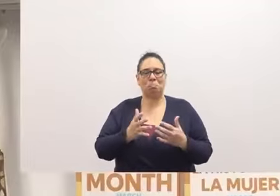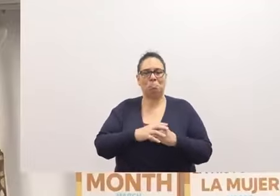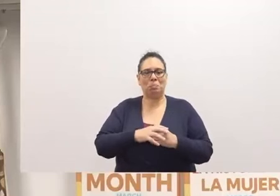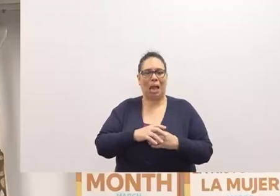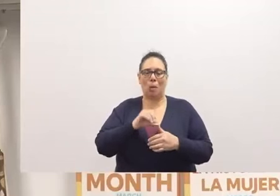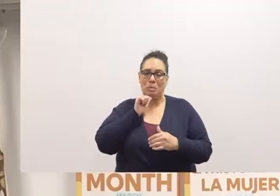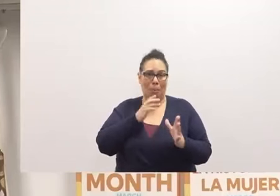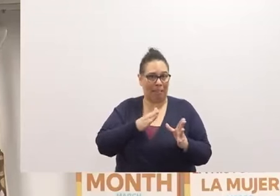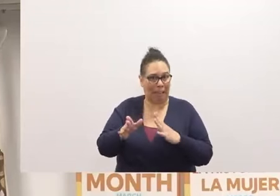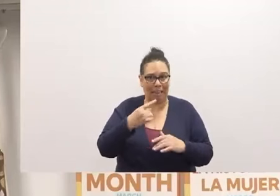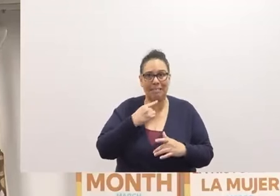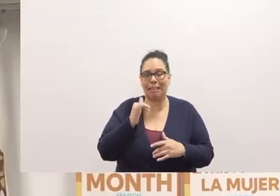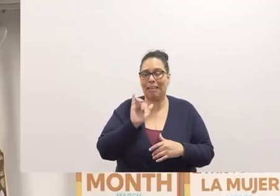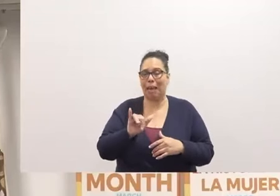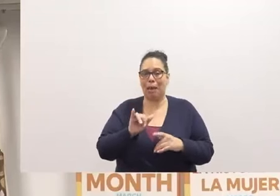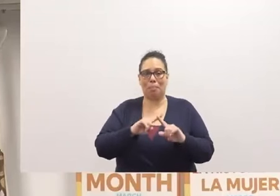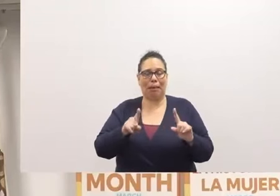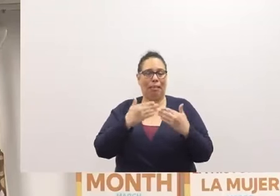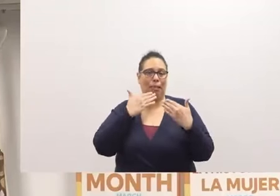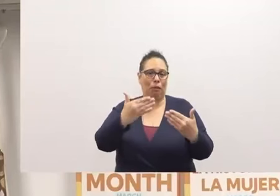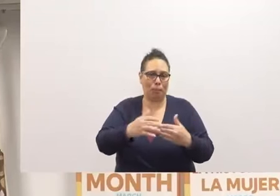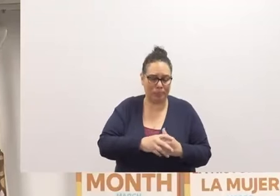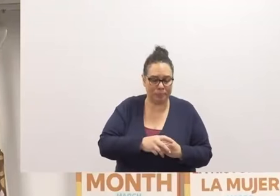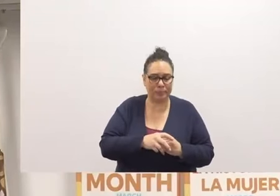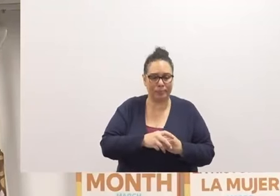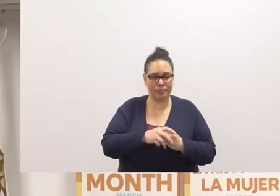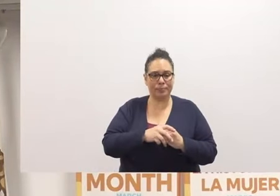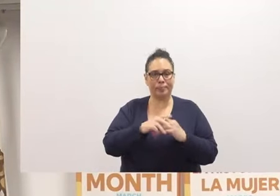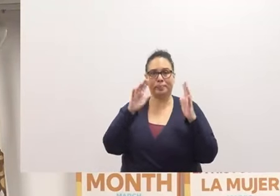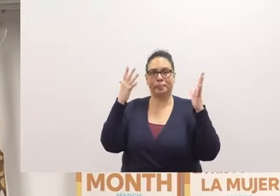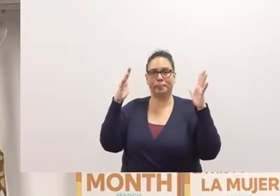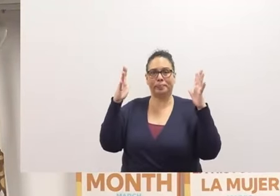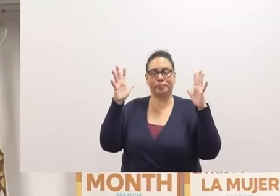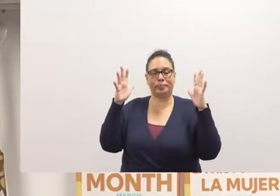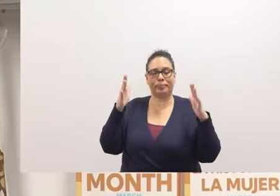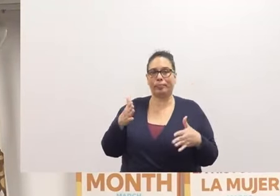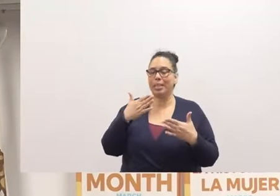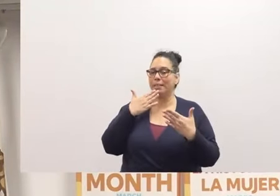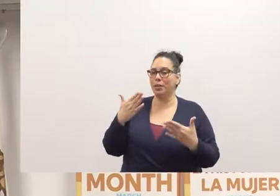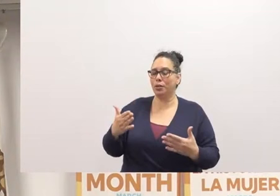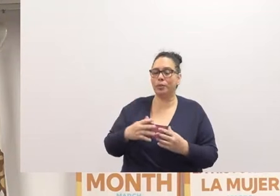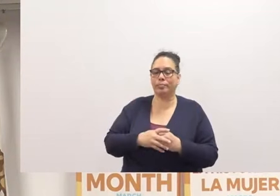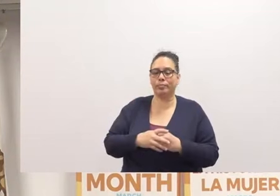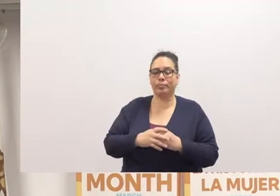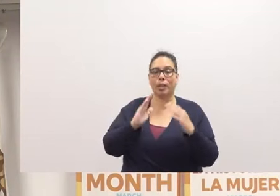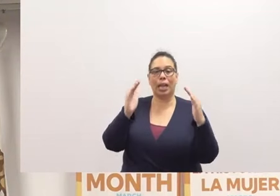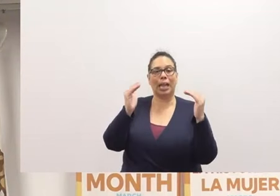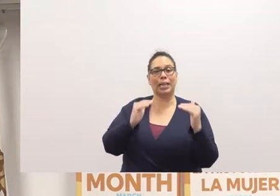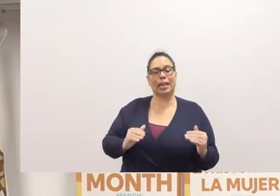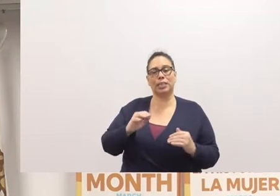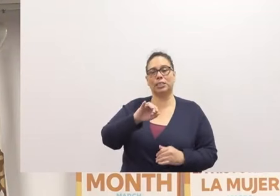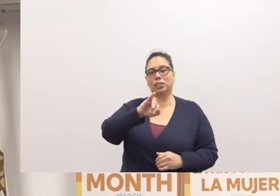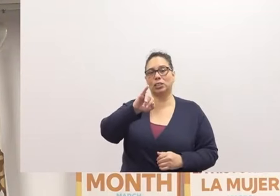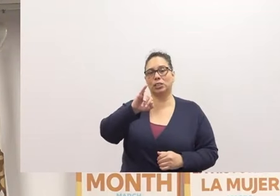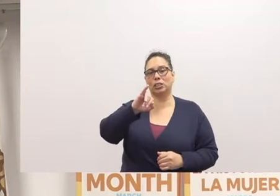Thank you. Next, we have